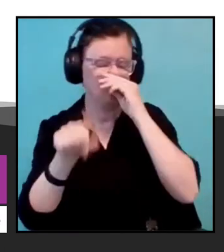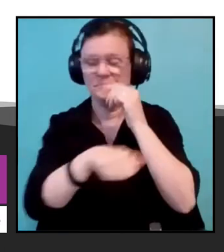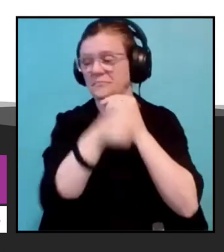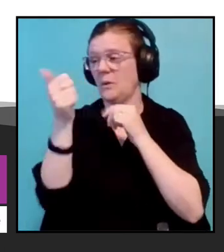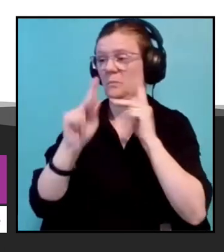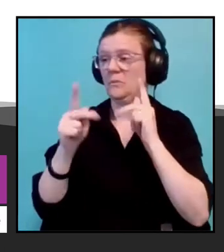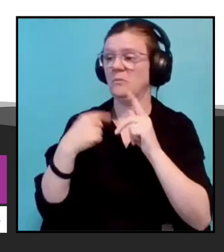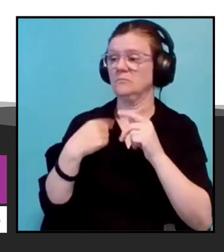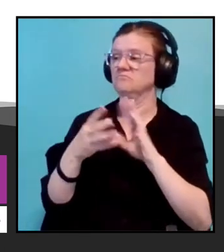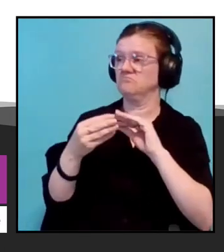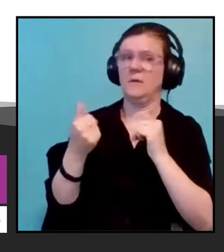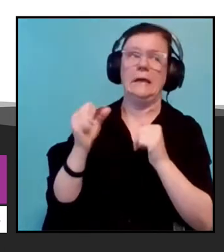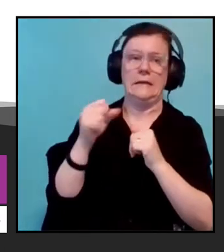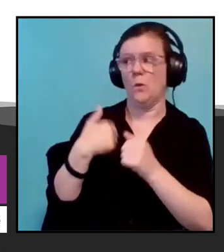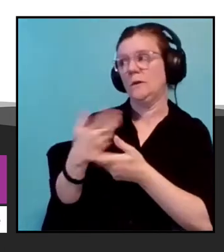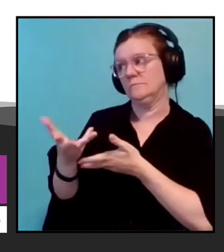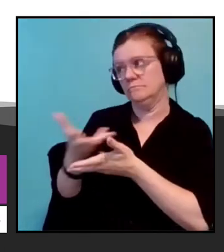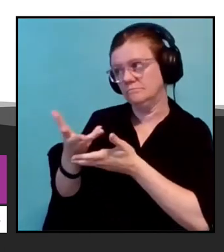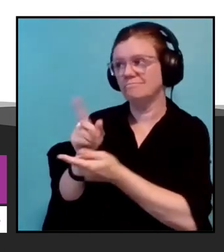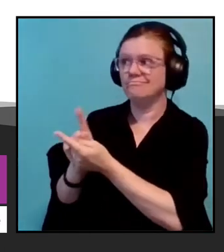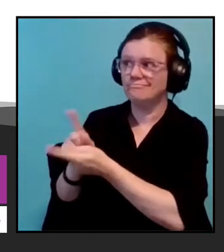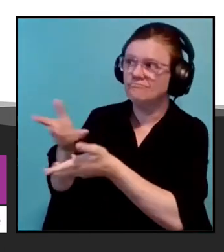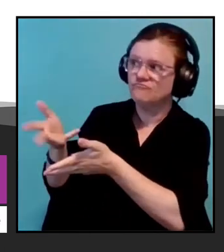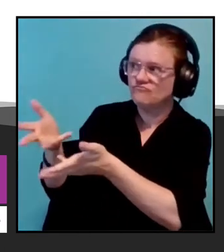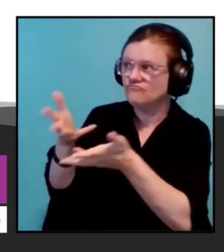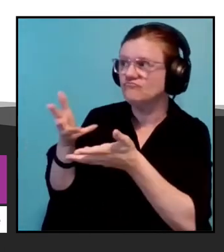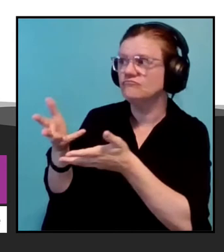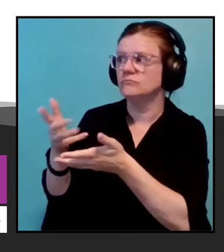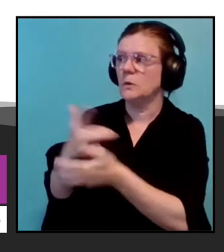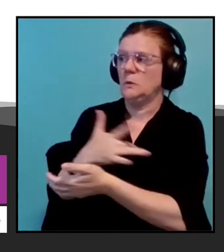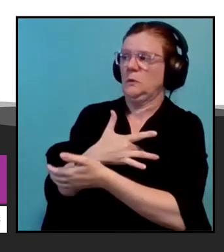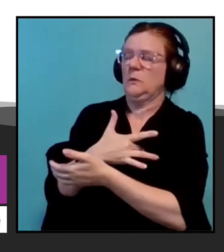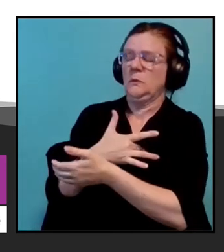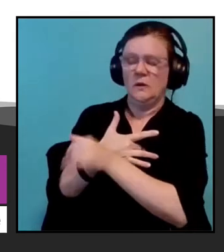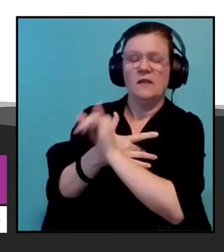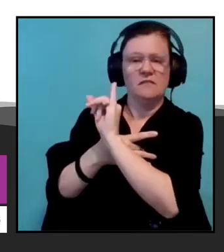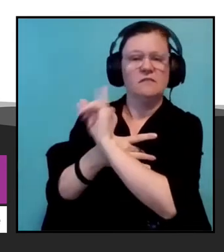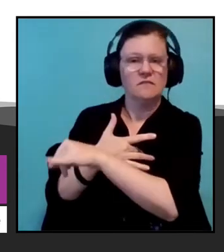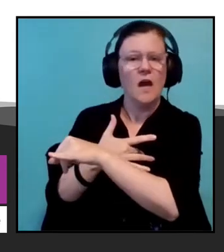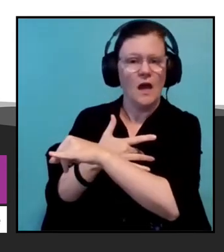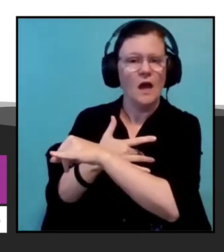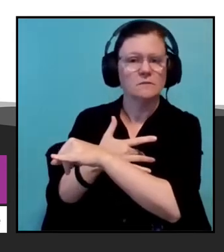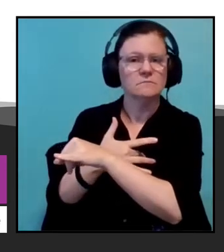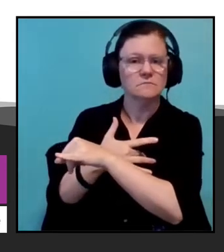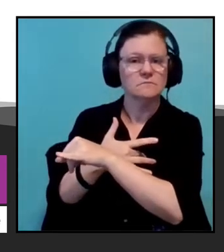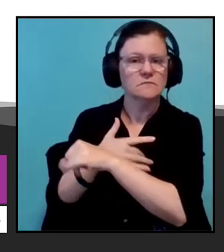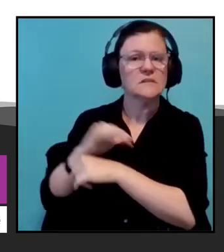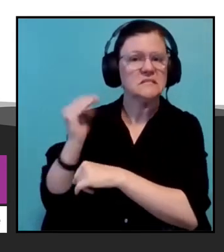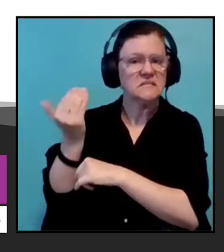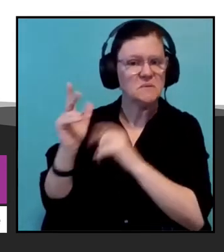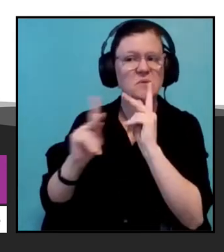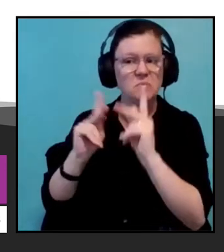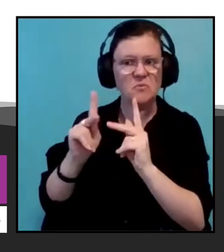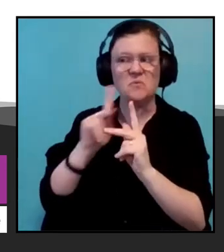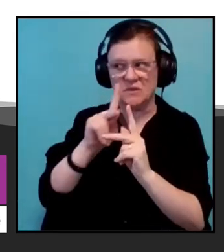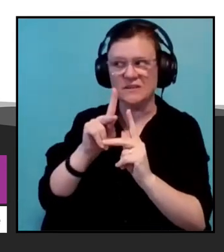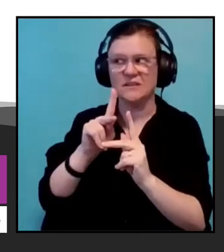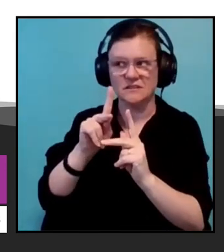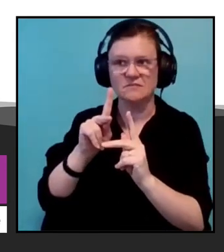about folks that she was engaging with that really spoke affirmingly and positively towards